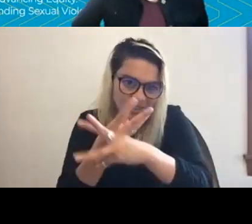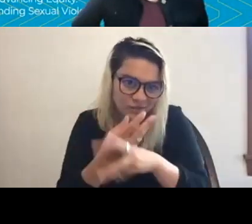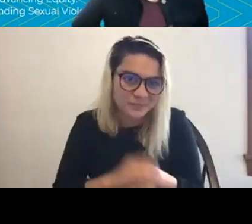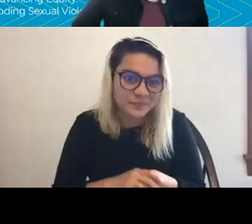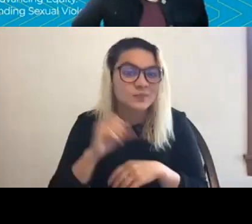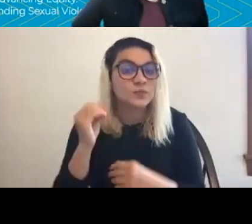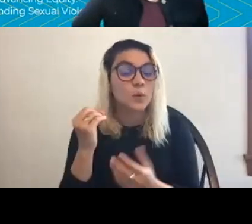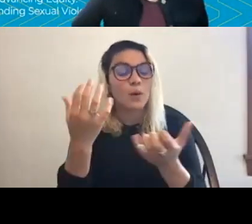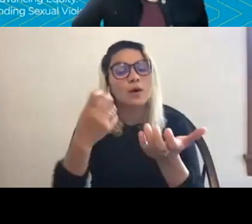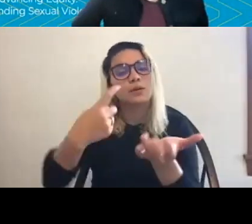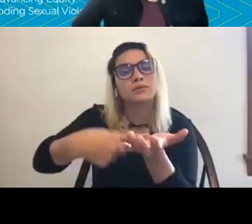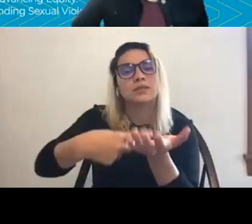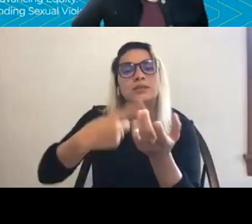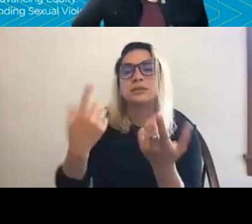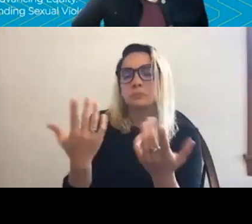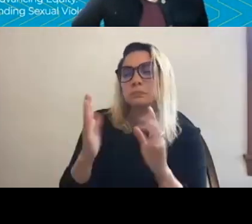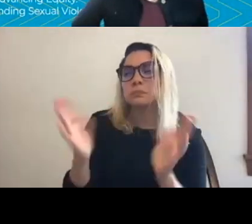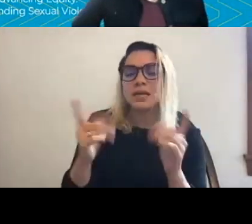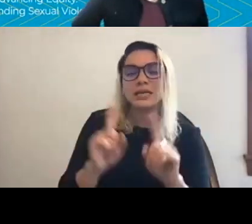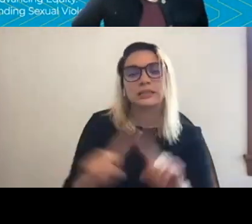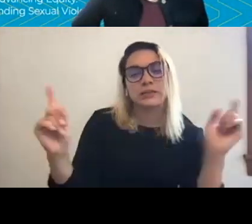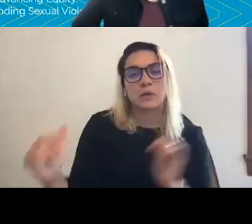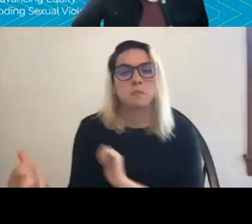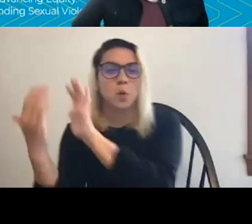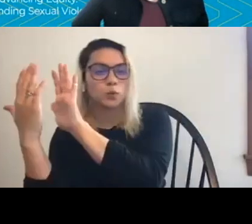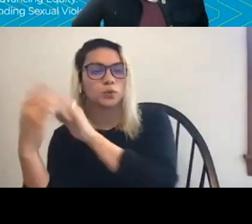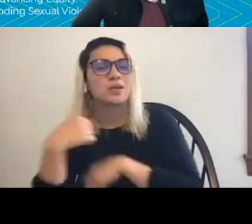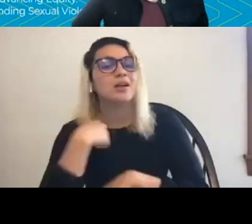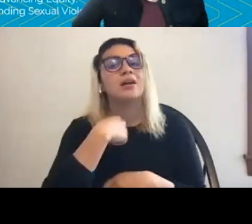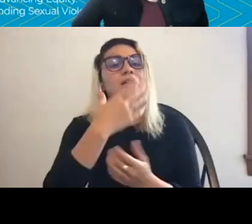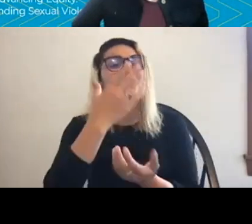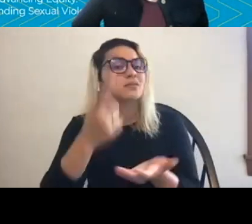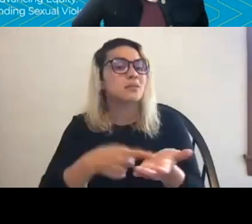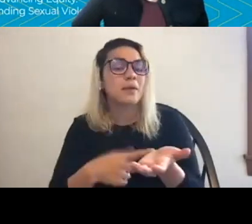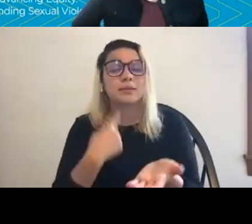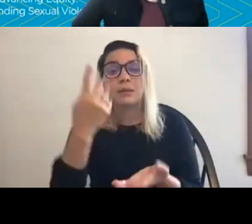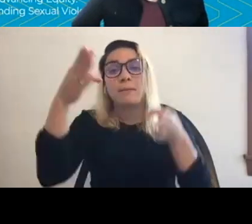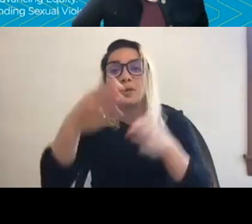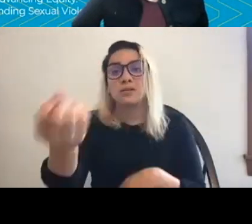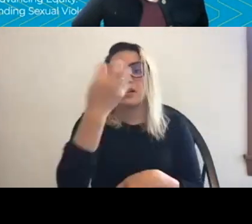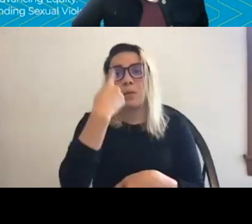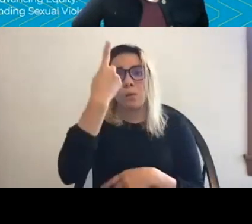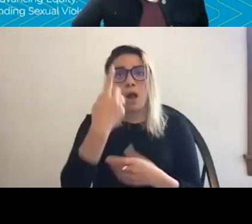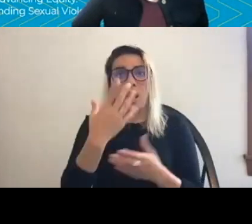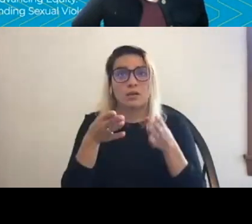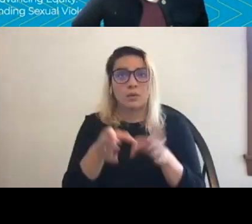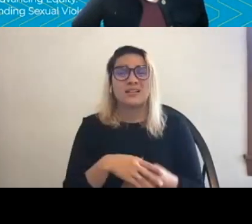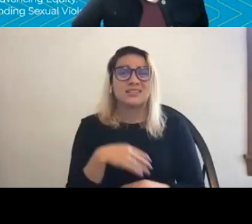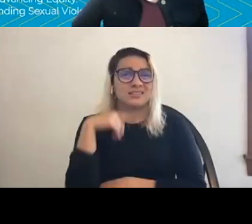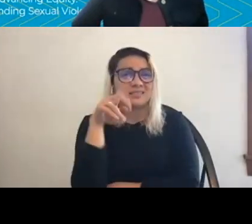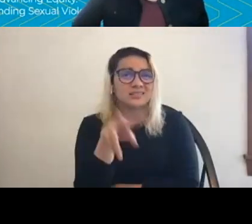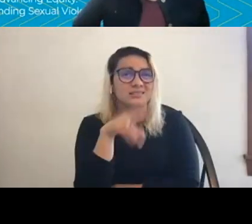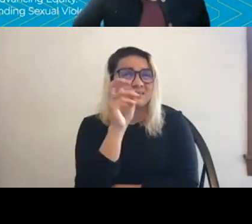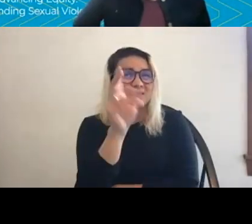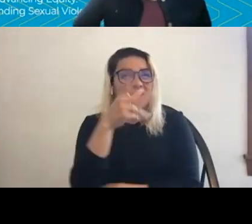way, because I know if you're anything like me, I need multiple points of like, okay, how do I actually operationalize